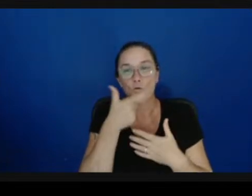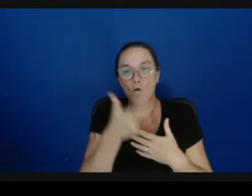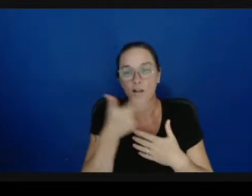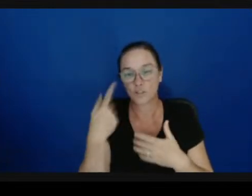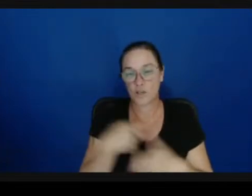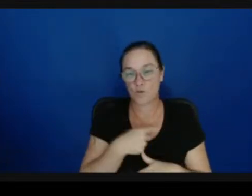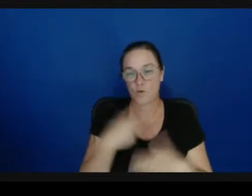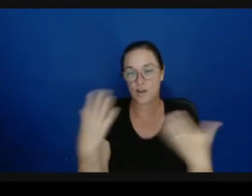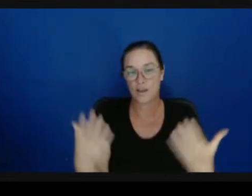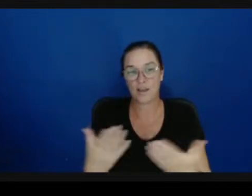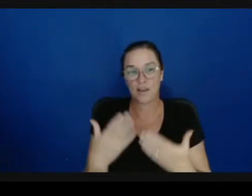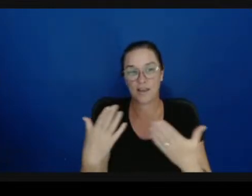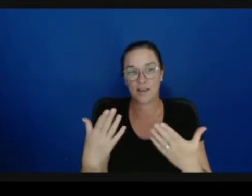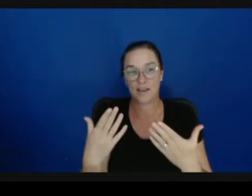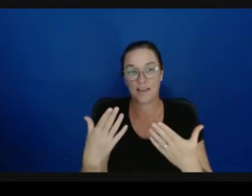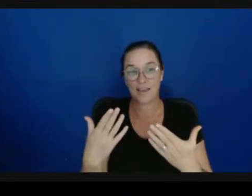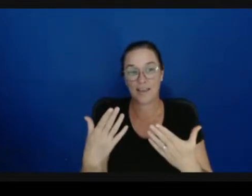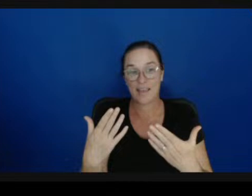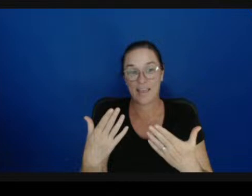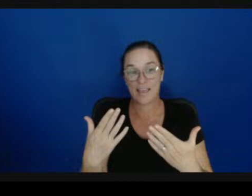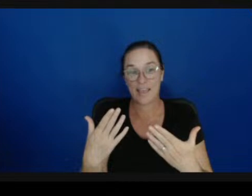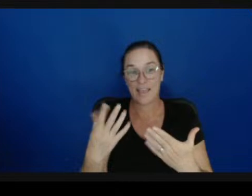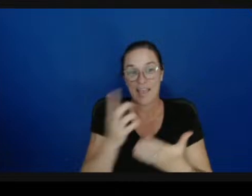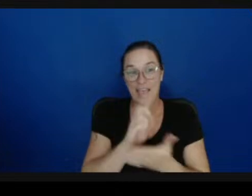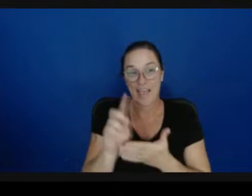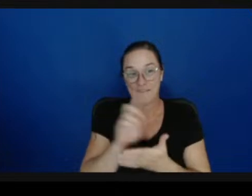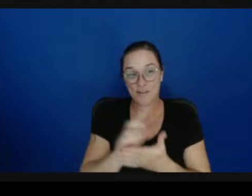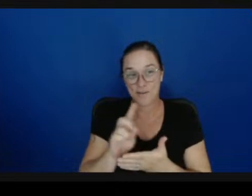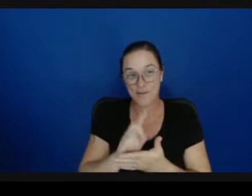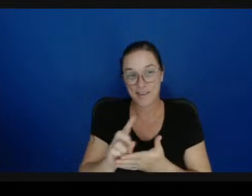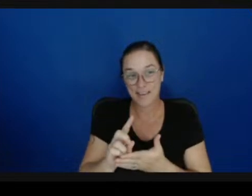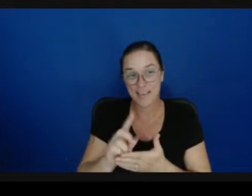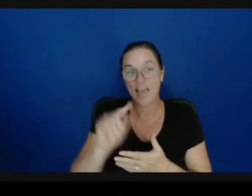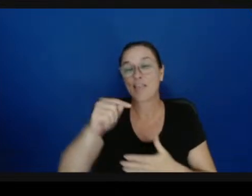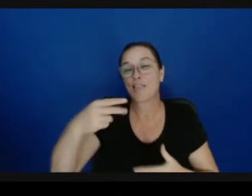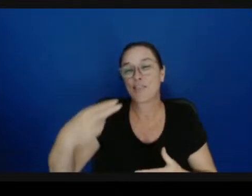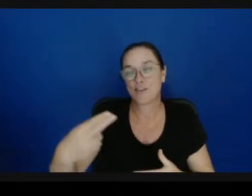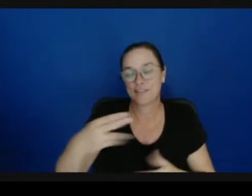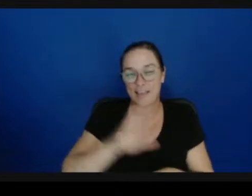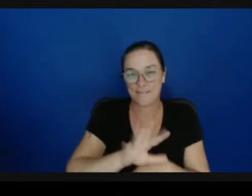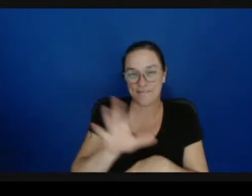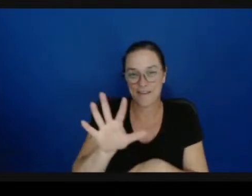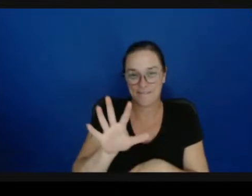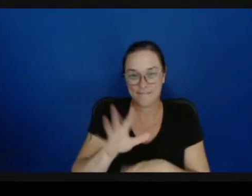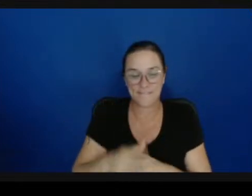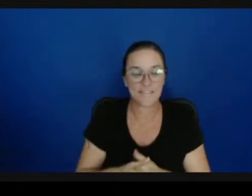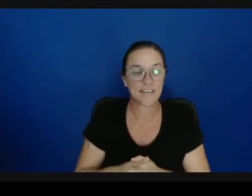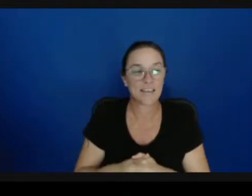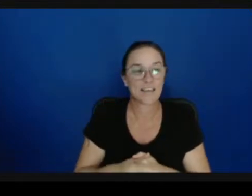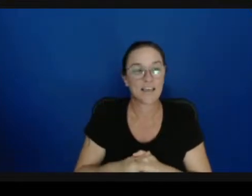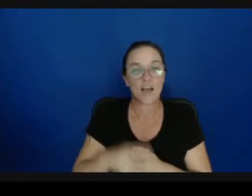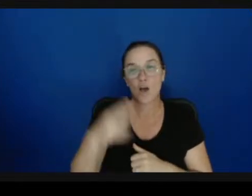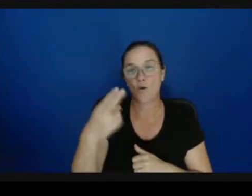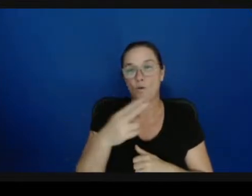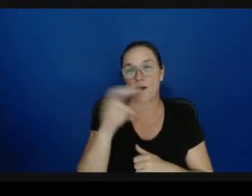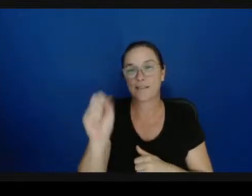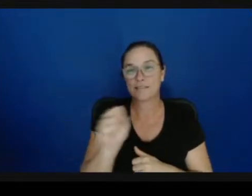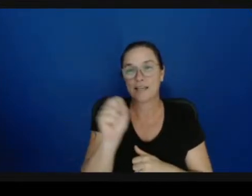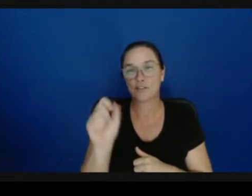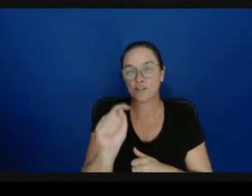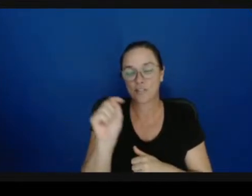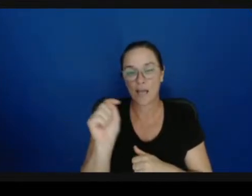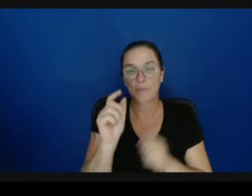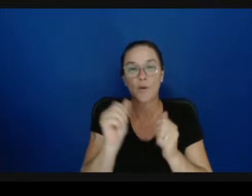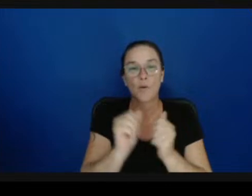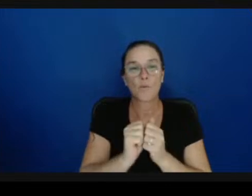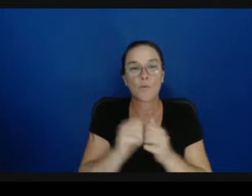every Friday at almost every Thursday at 5 p.m. Hawaii Standard Time with our volcano update